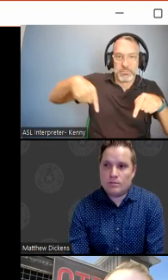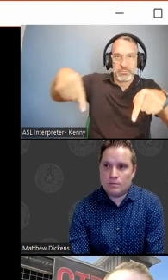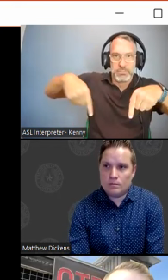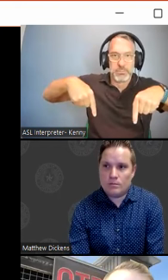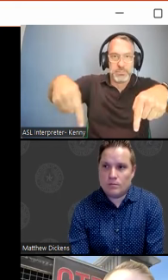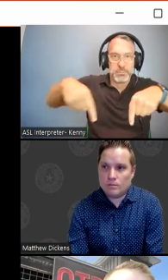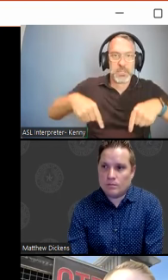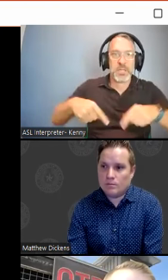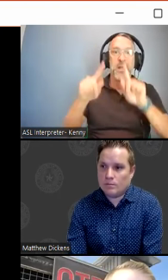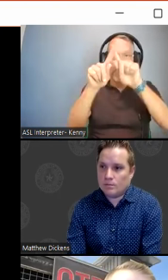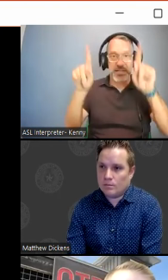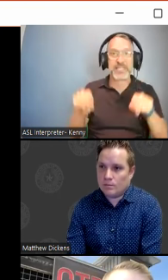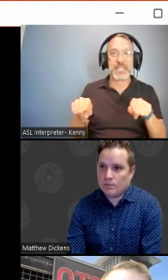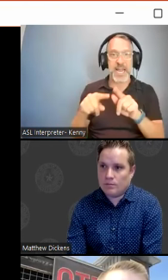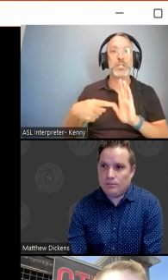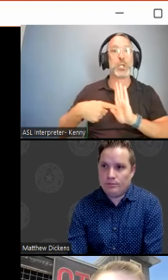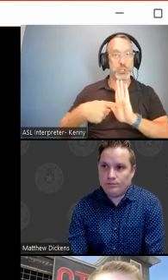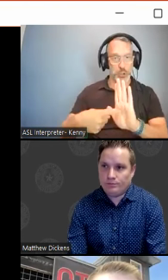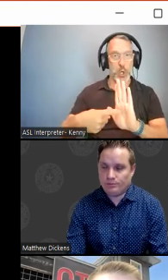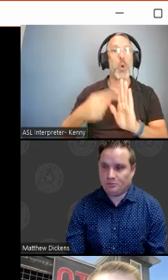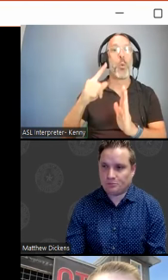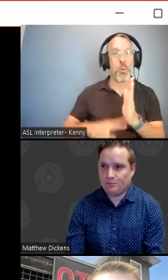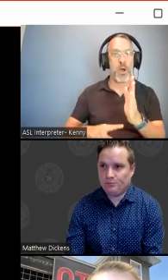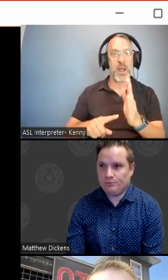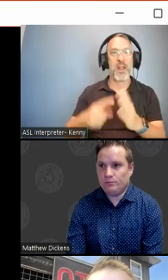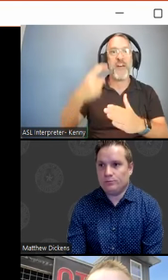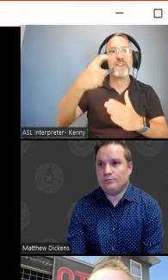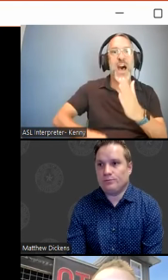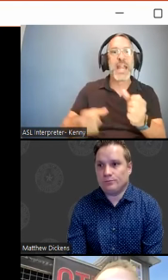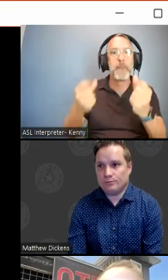The sign had to also show what the fine levels were,